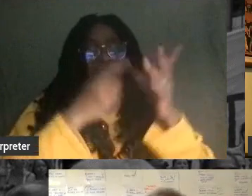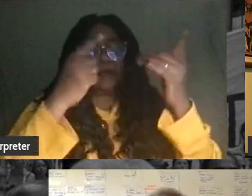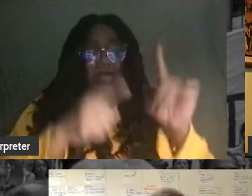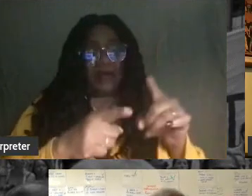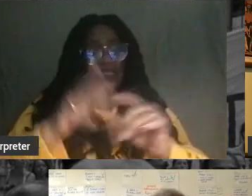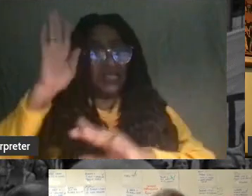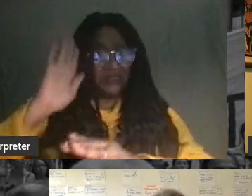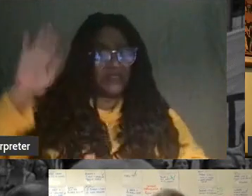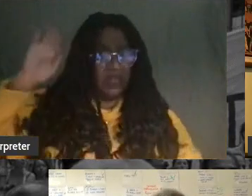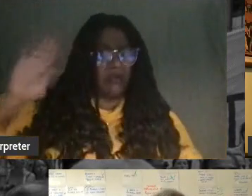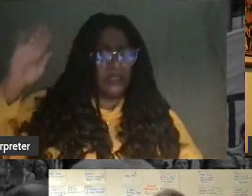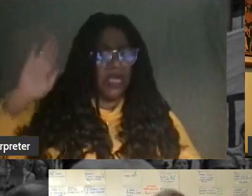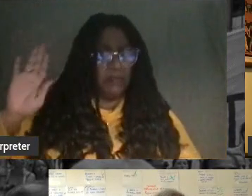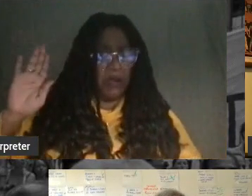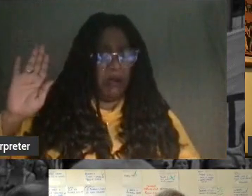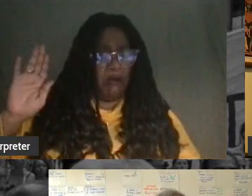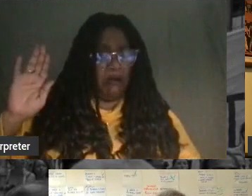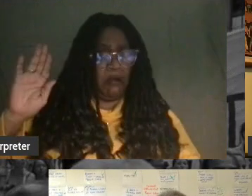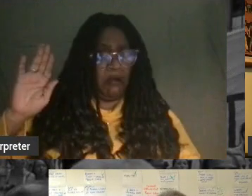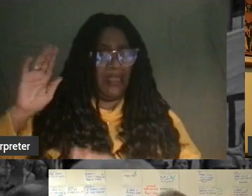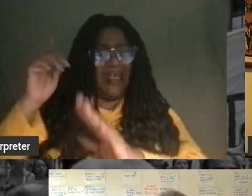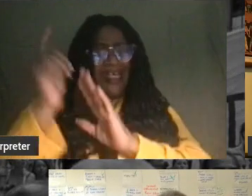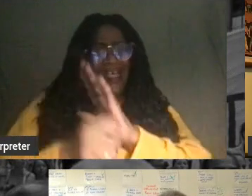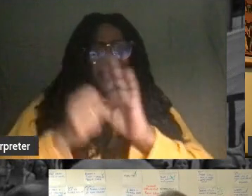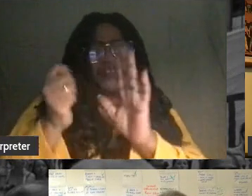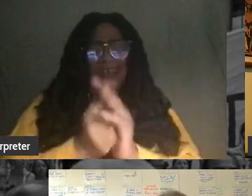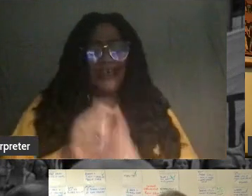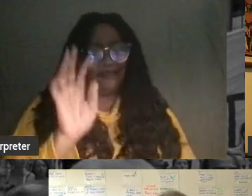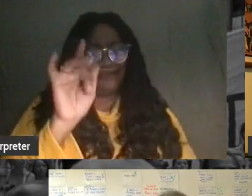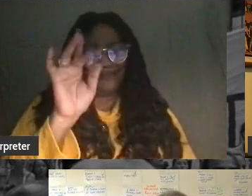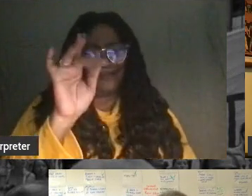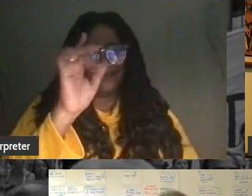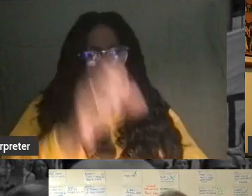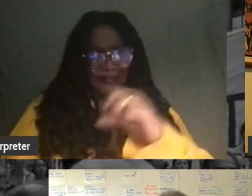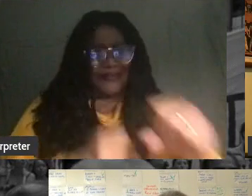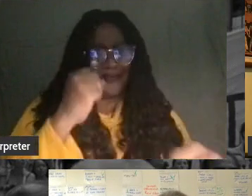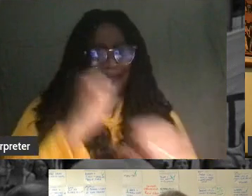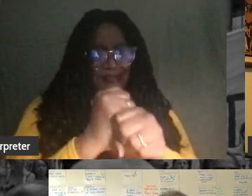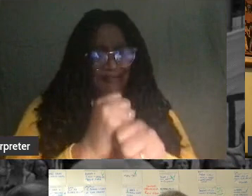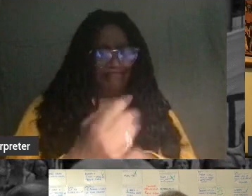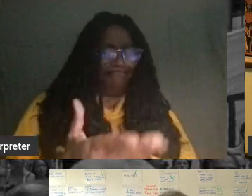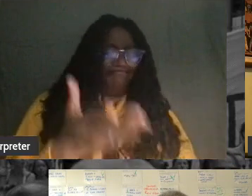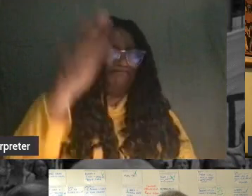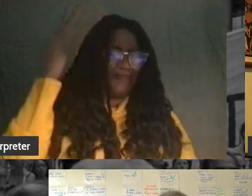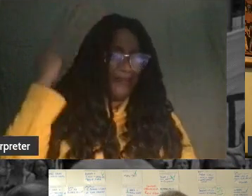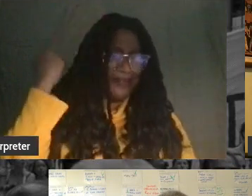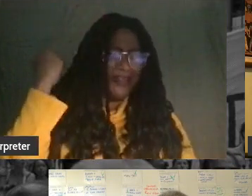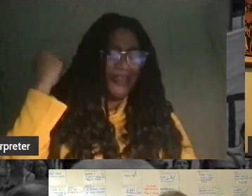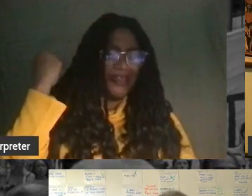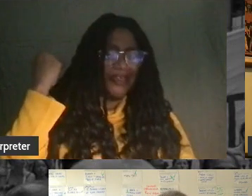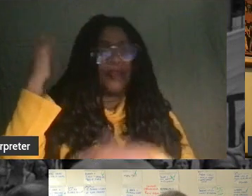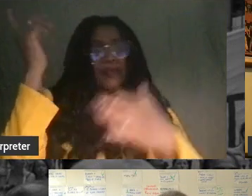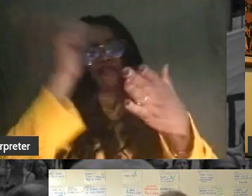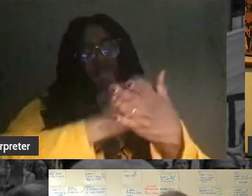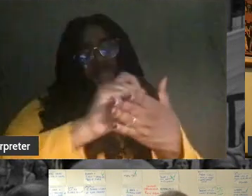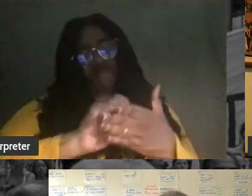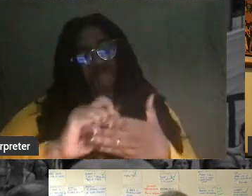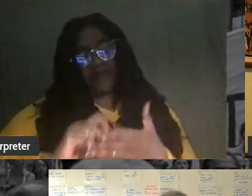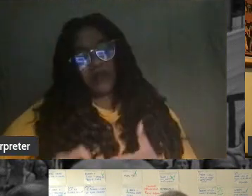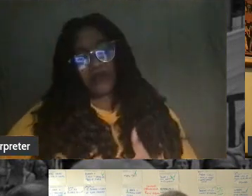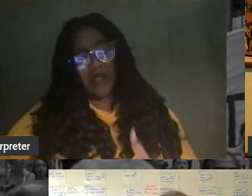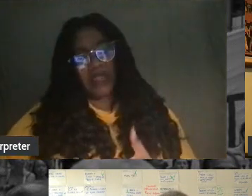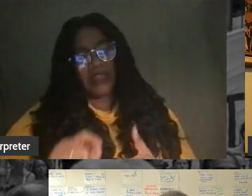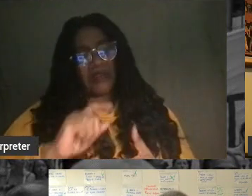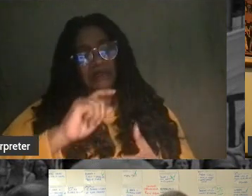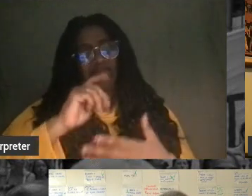long time ago, and it's a time when, you know, it's 25 years ago, when writing